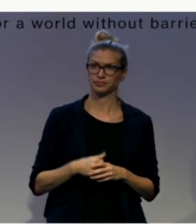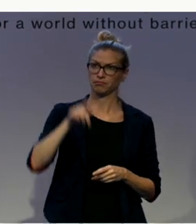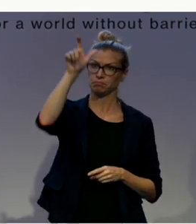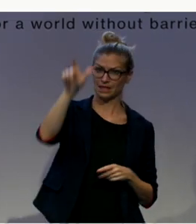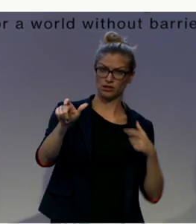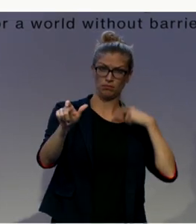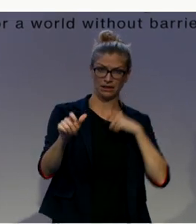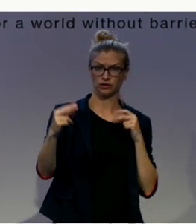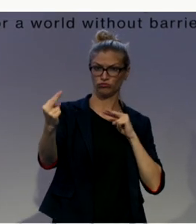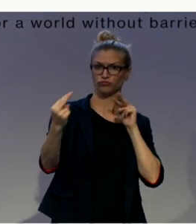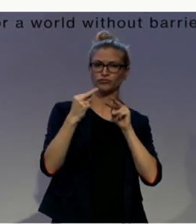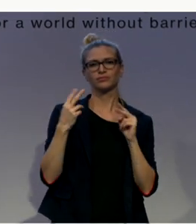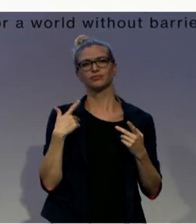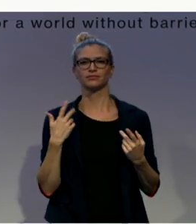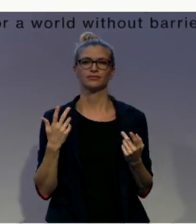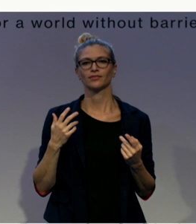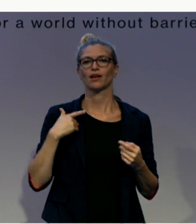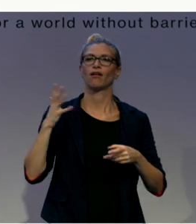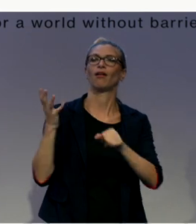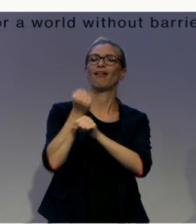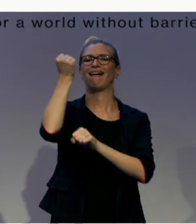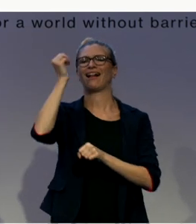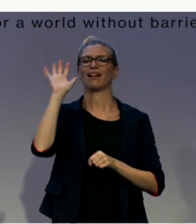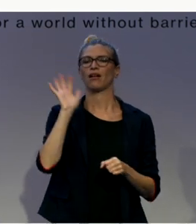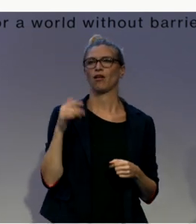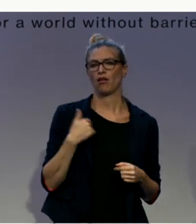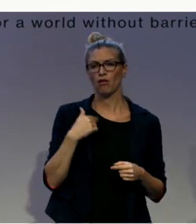superheroes, but at the same time, we are not burden. Yes,